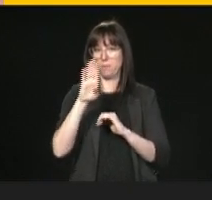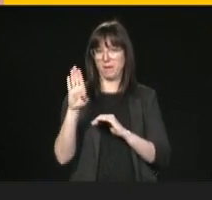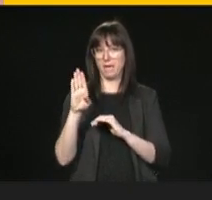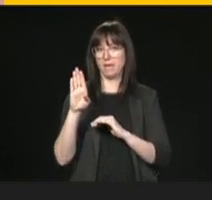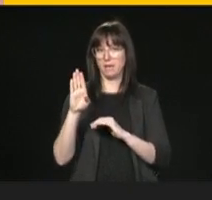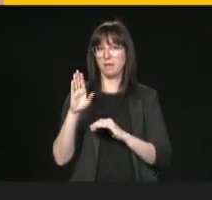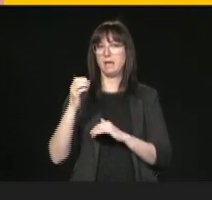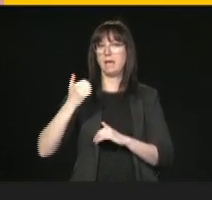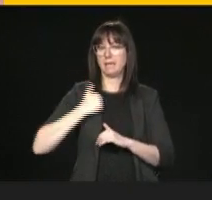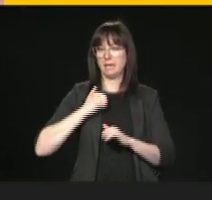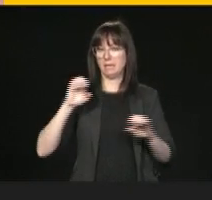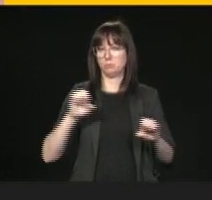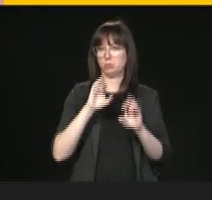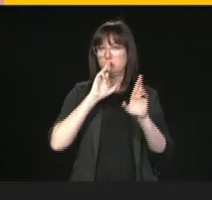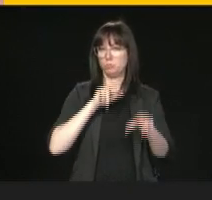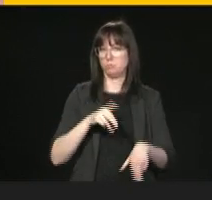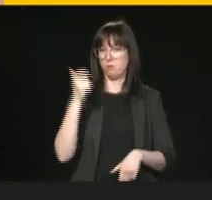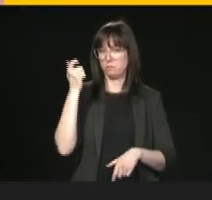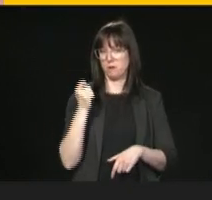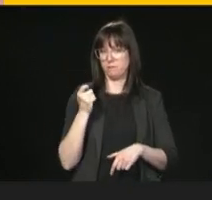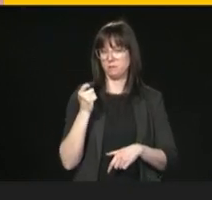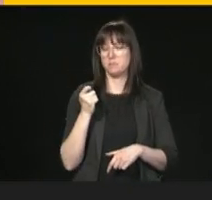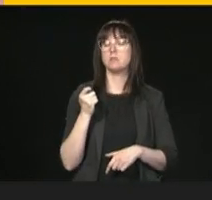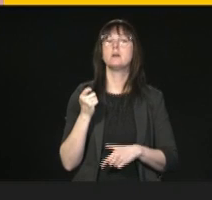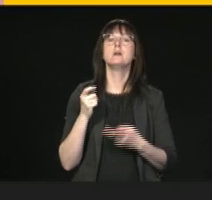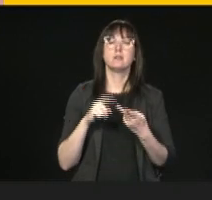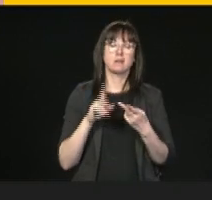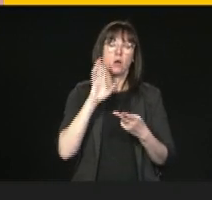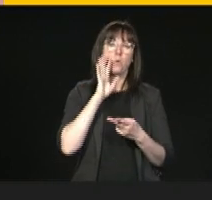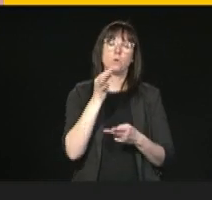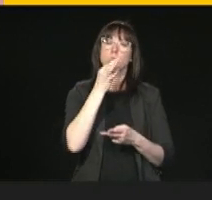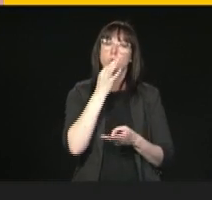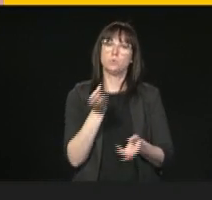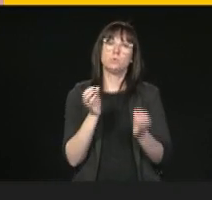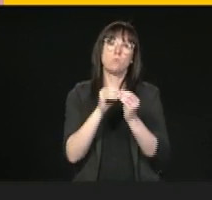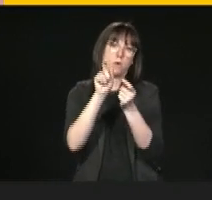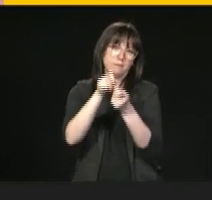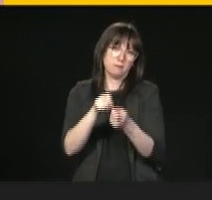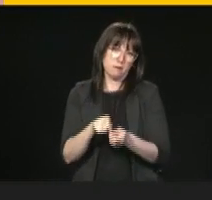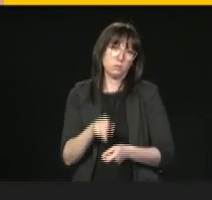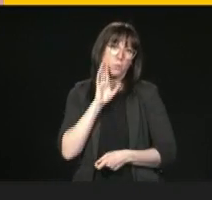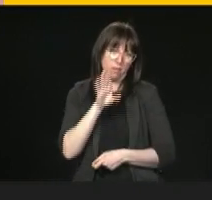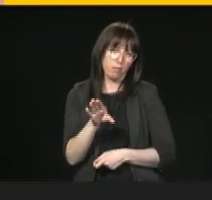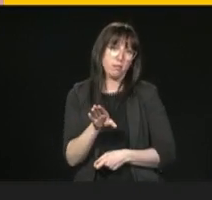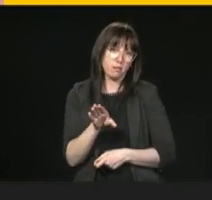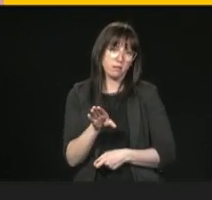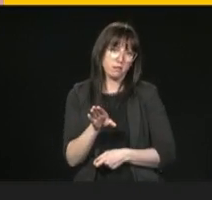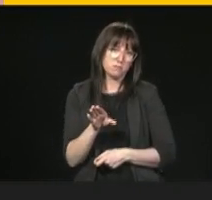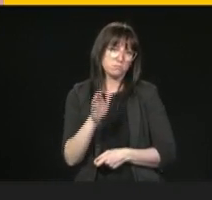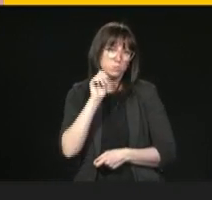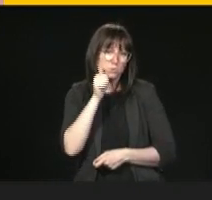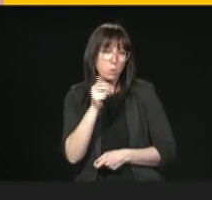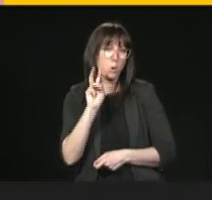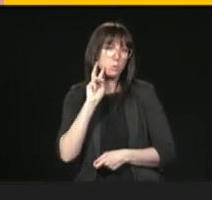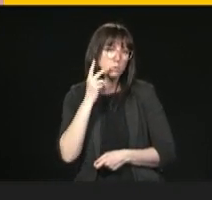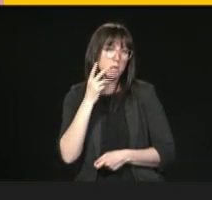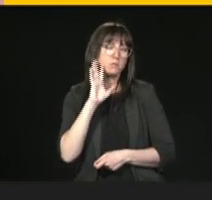There'll be many more details that'll be coming in the next few days, so that we can